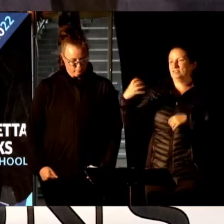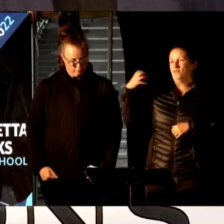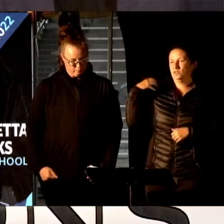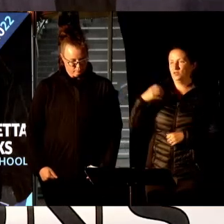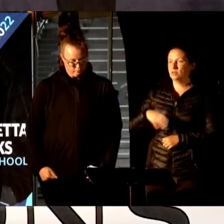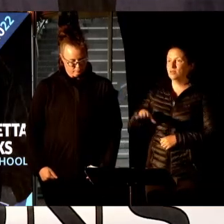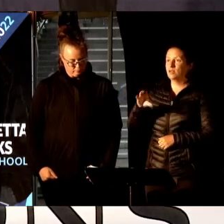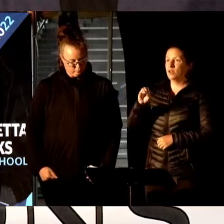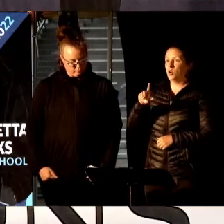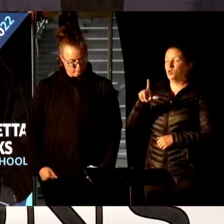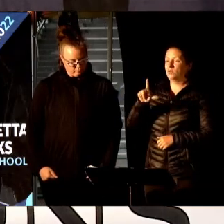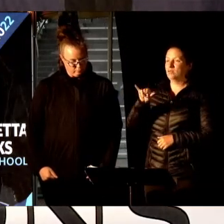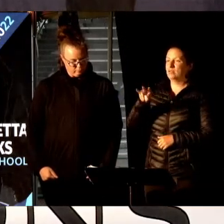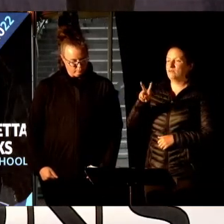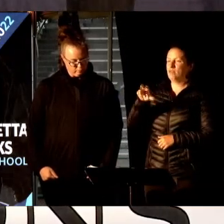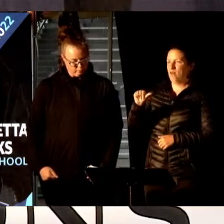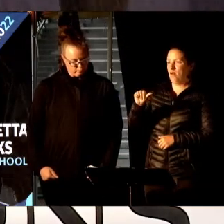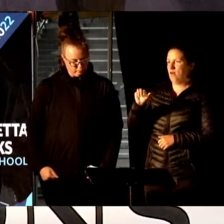Olivia Farnsworth.